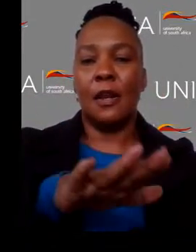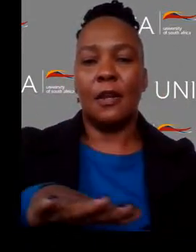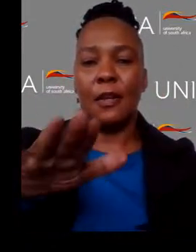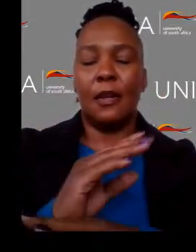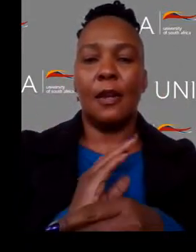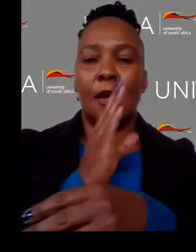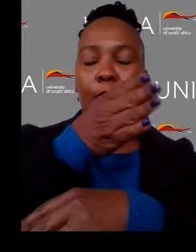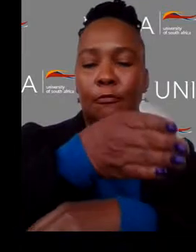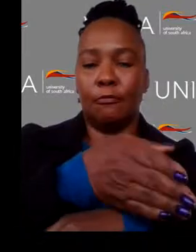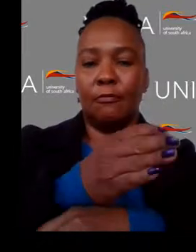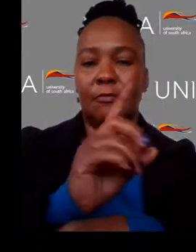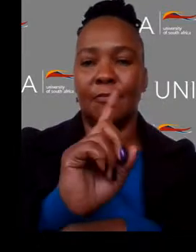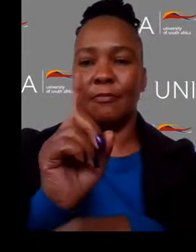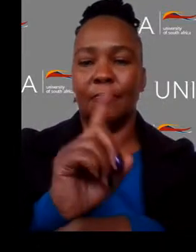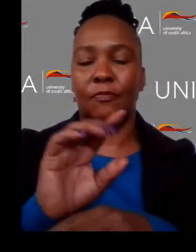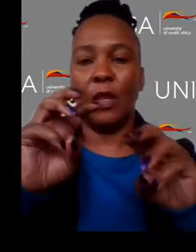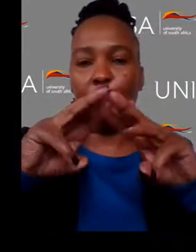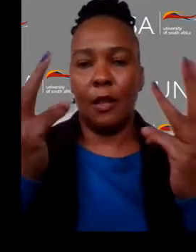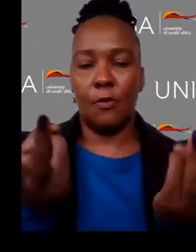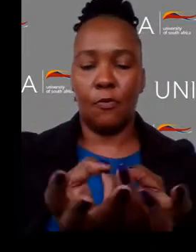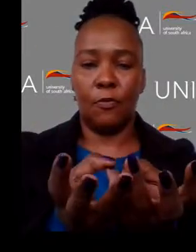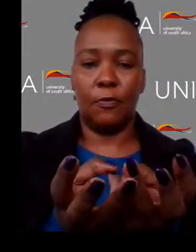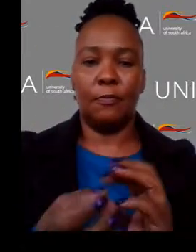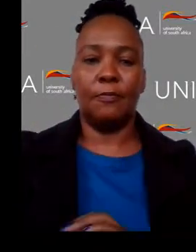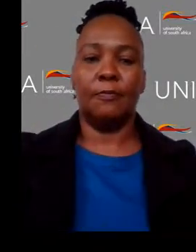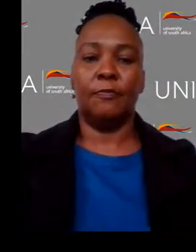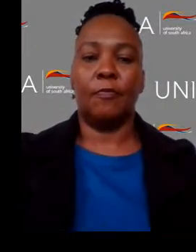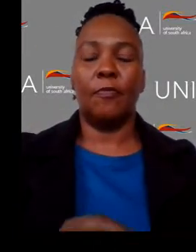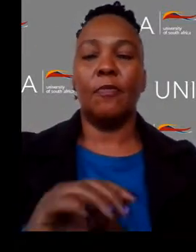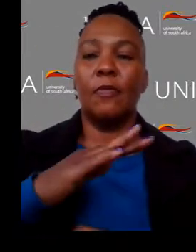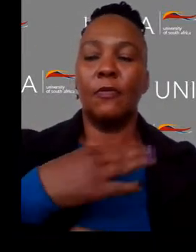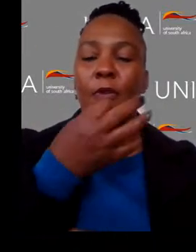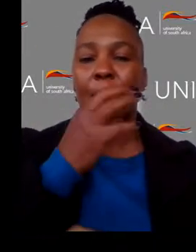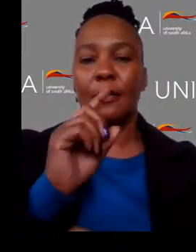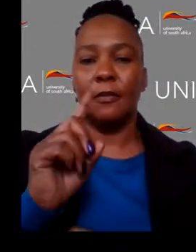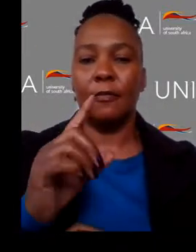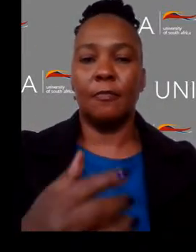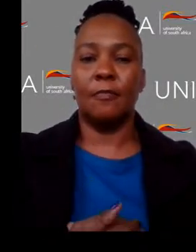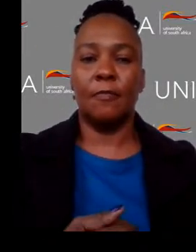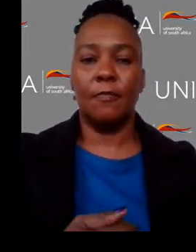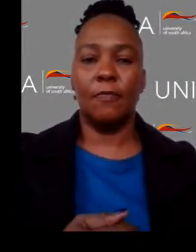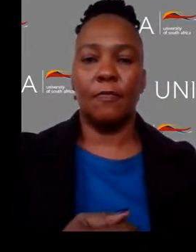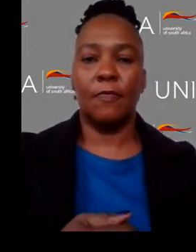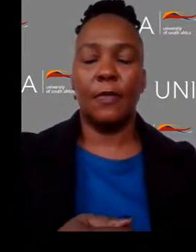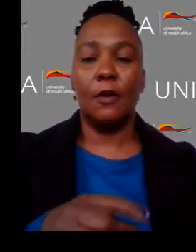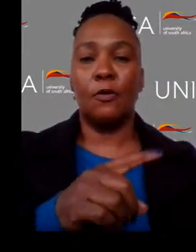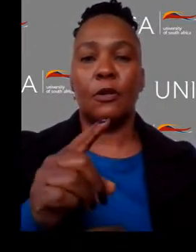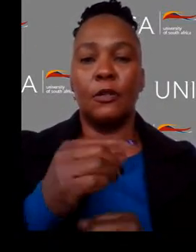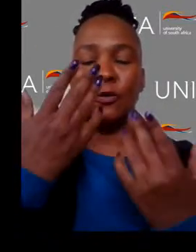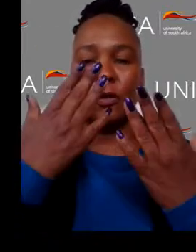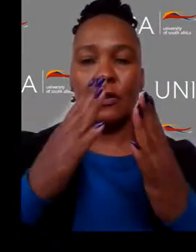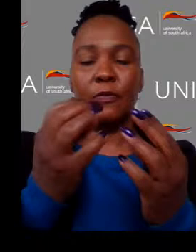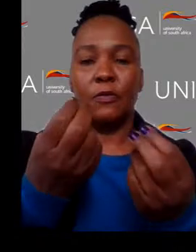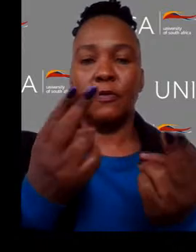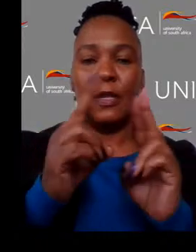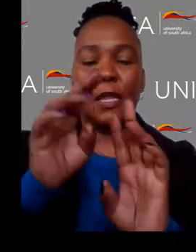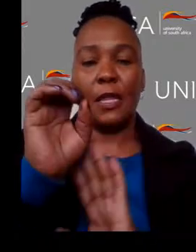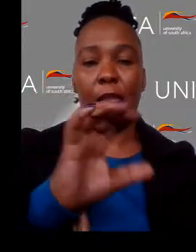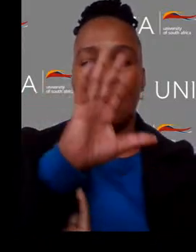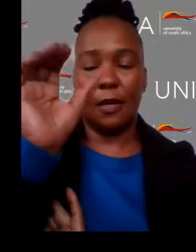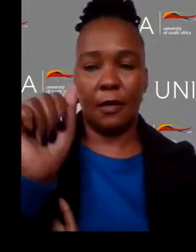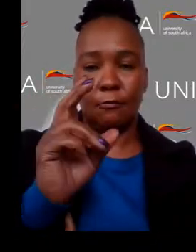across the globe. But we want to say, as a student of UNISA,